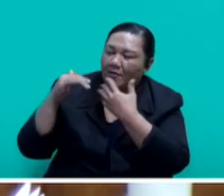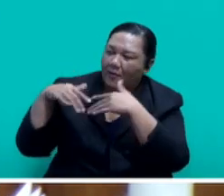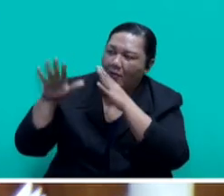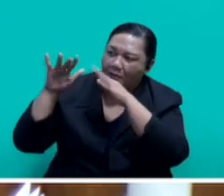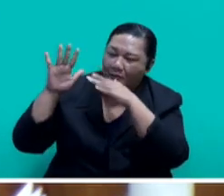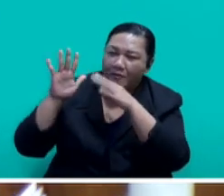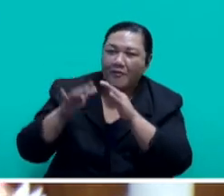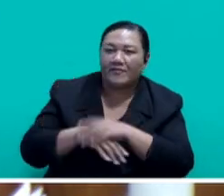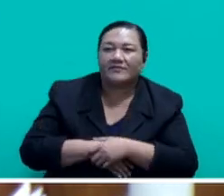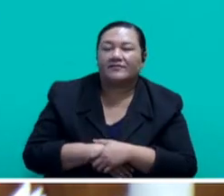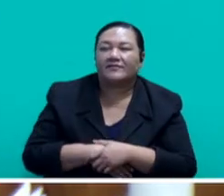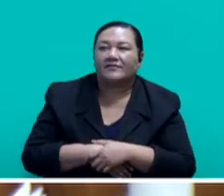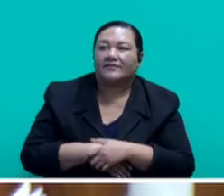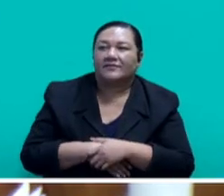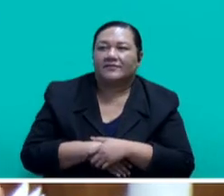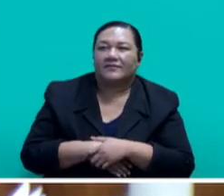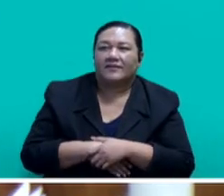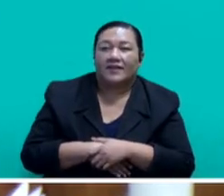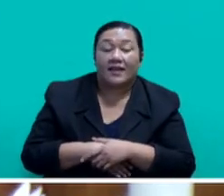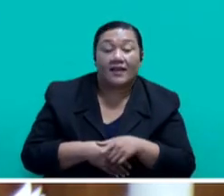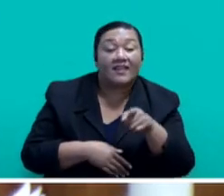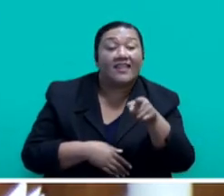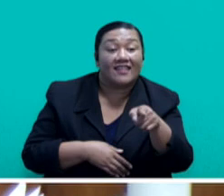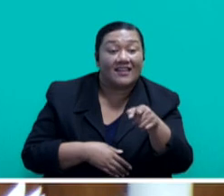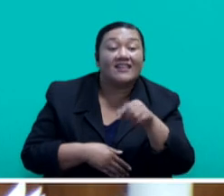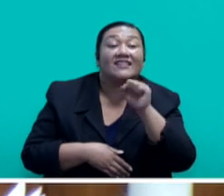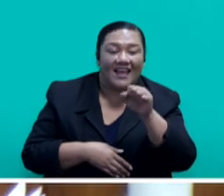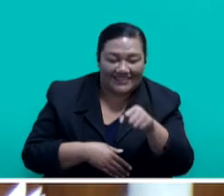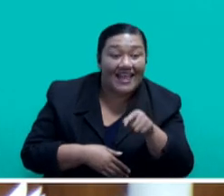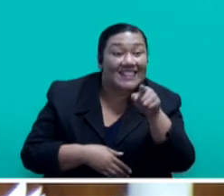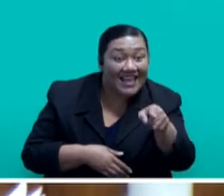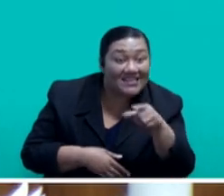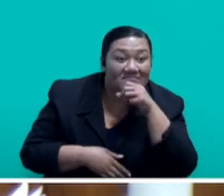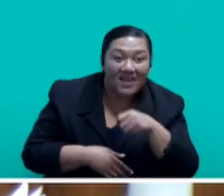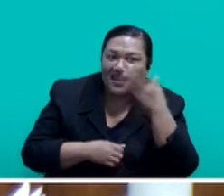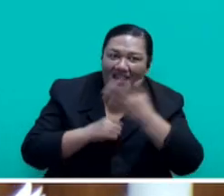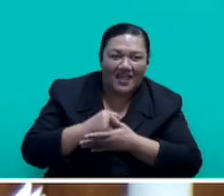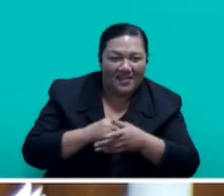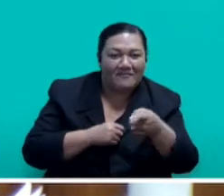The FSF, this man never saw Geneva, that is why he doesn't know Geneva.